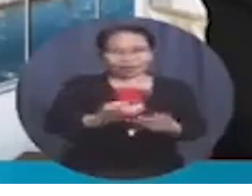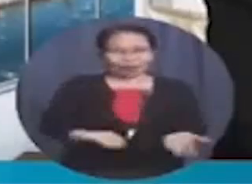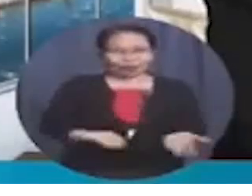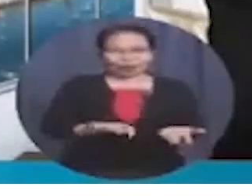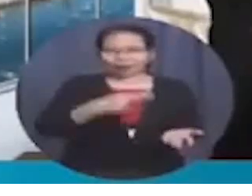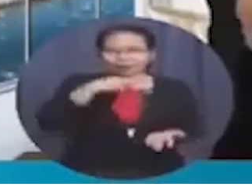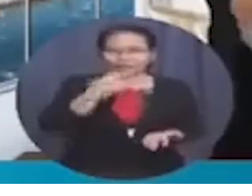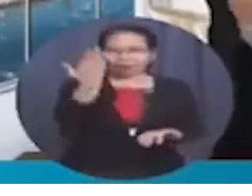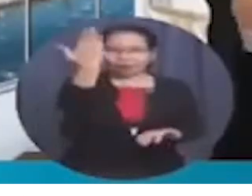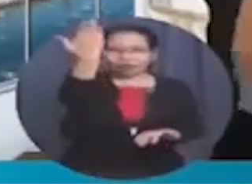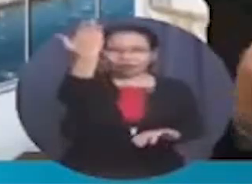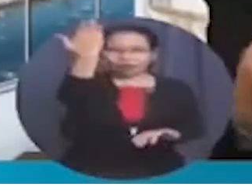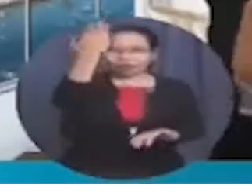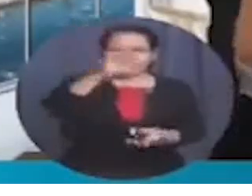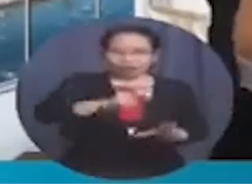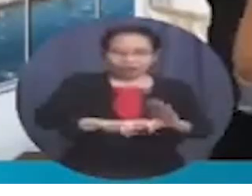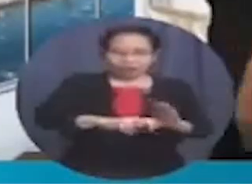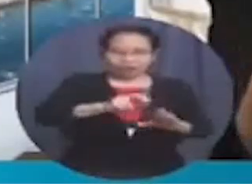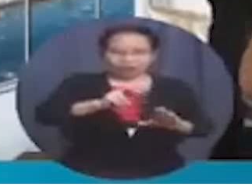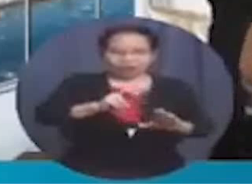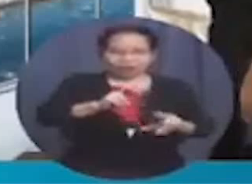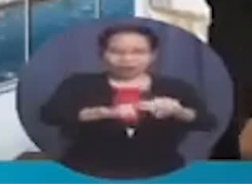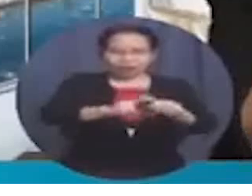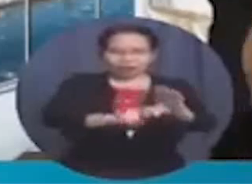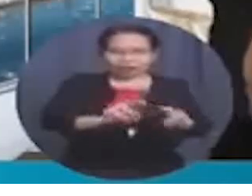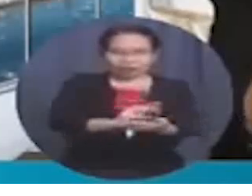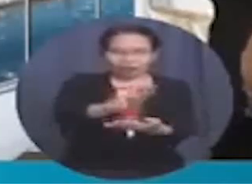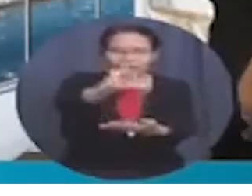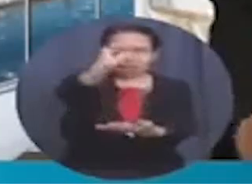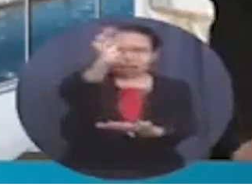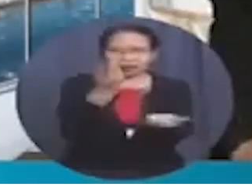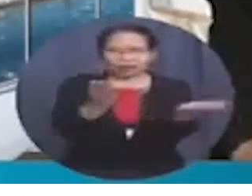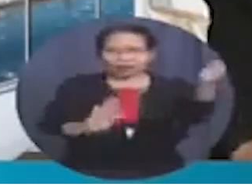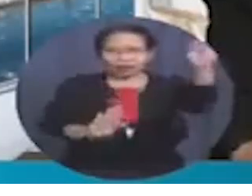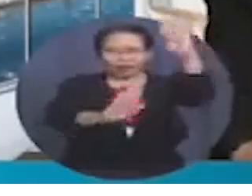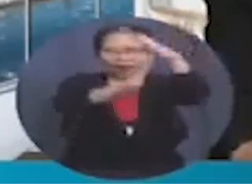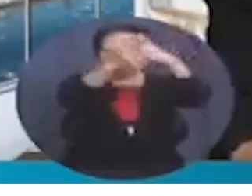everywhere. He is seated in the throne of majesty in heaven.